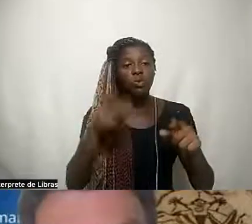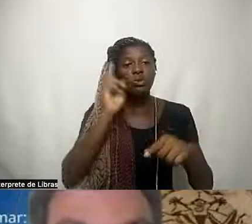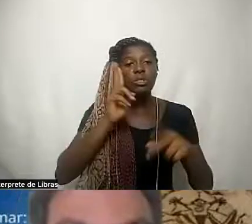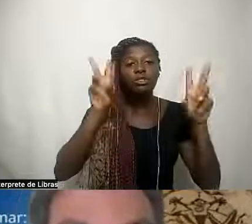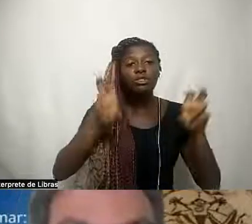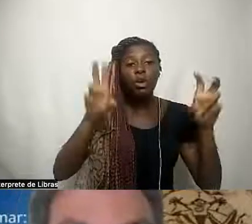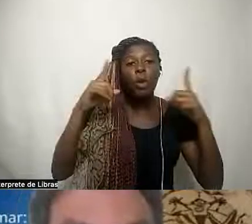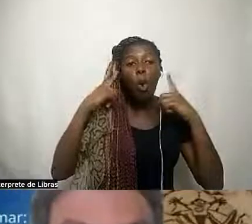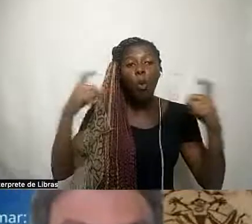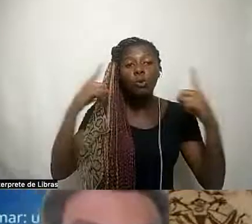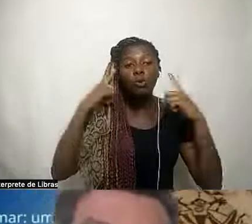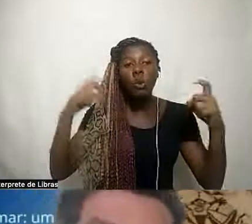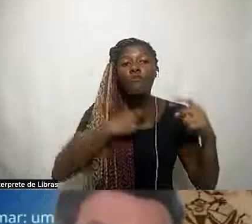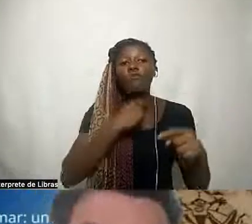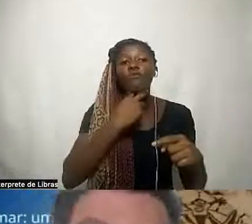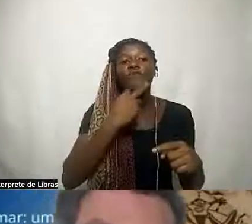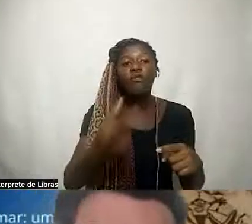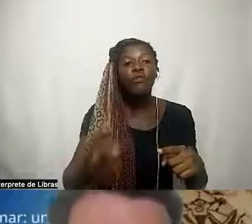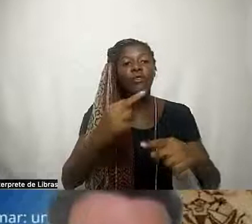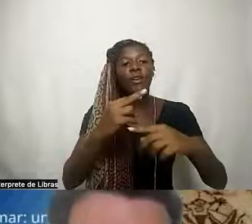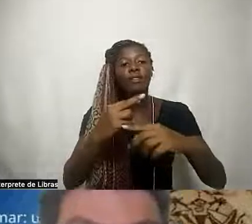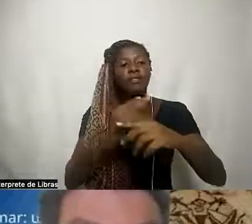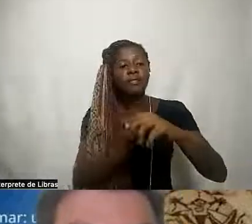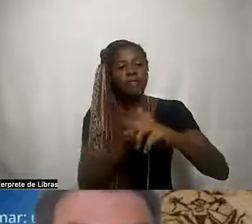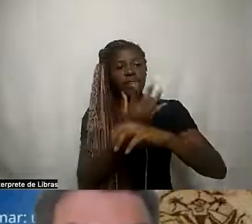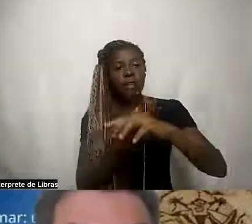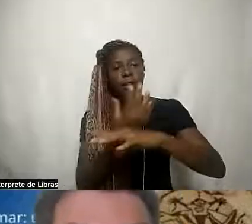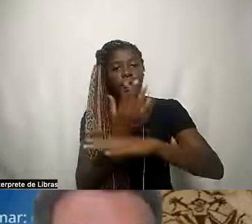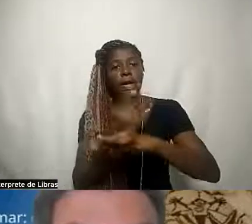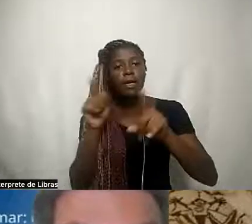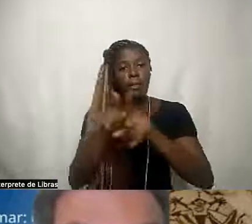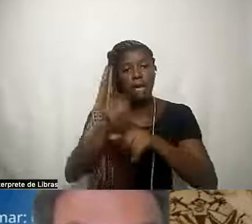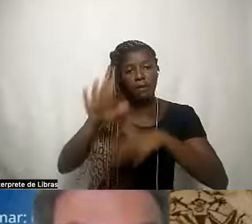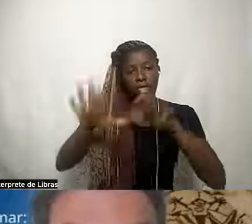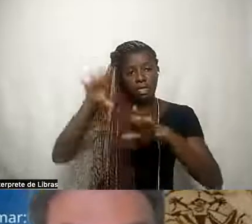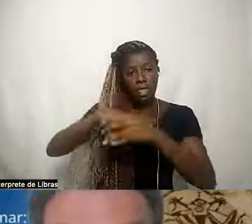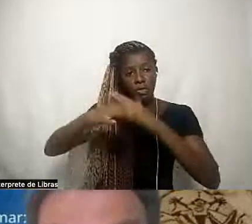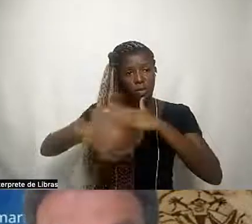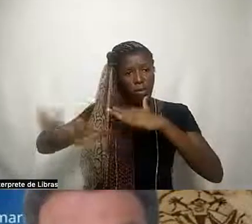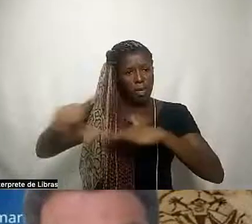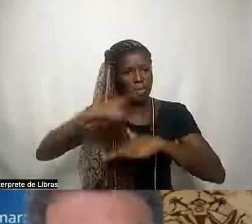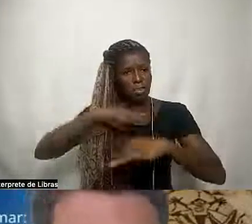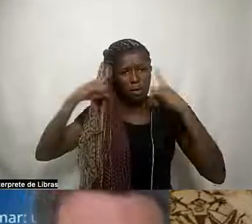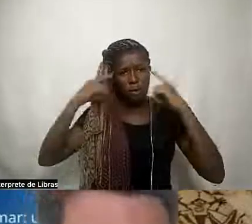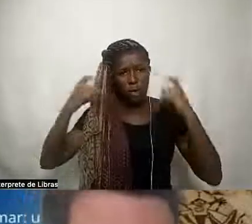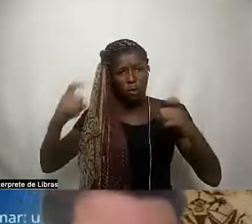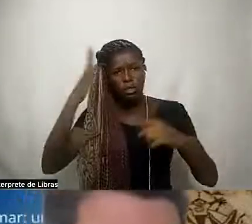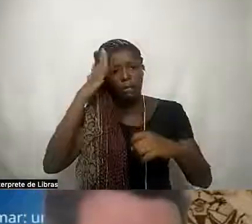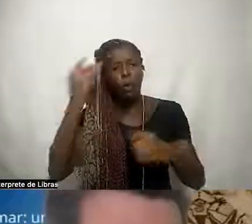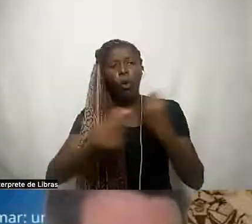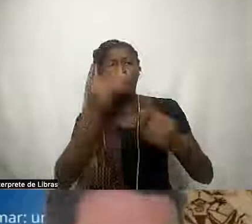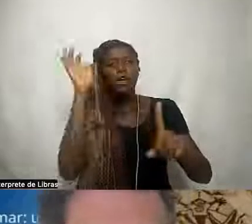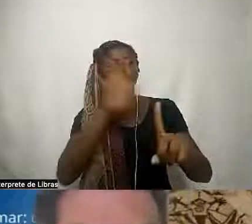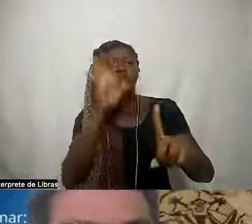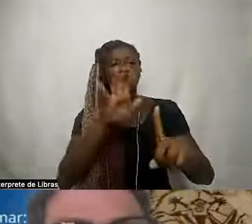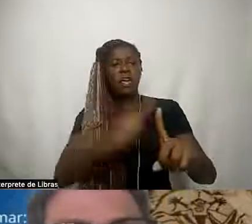uh, related to the ocean sounds and the whale sounds and the acoustic impacts on the studied